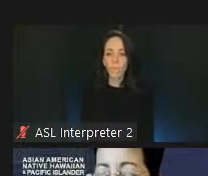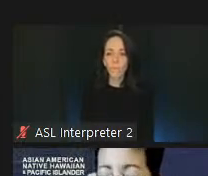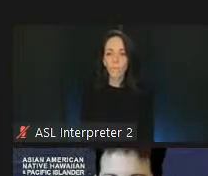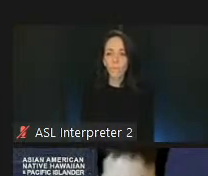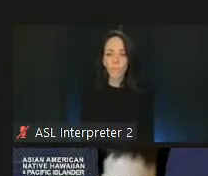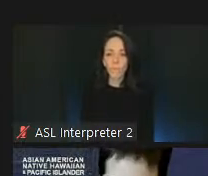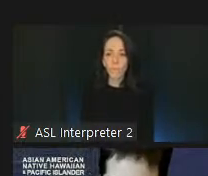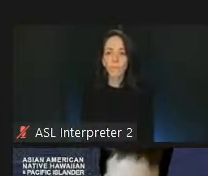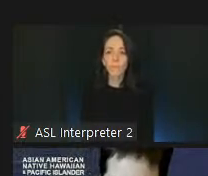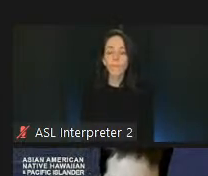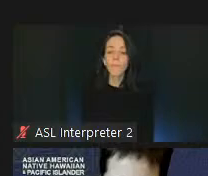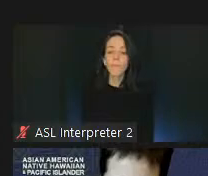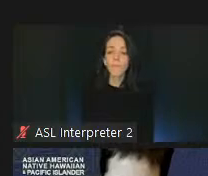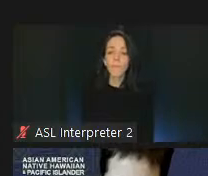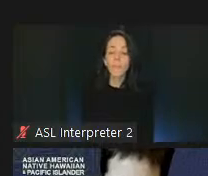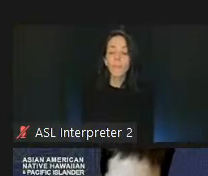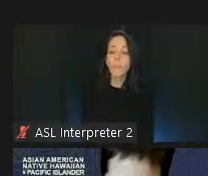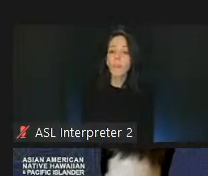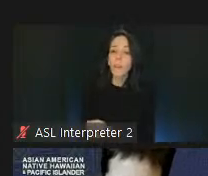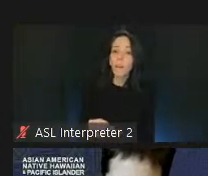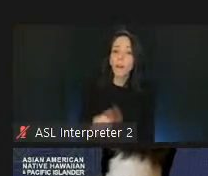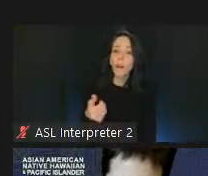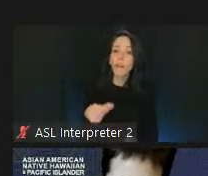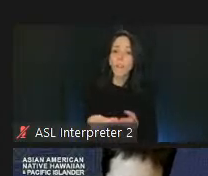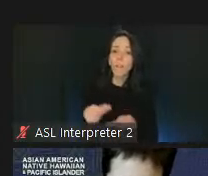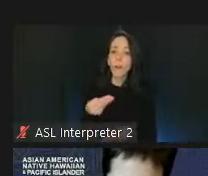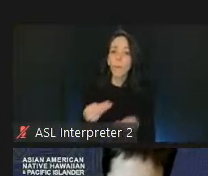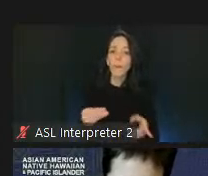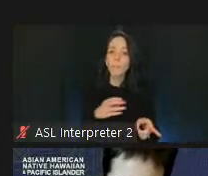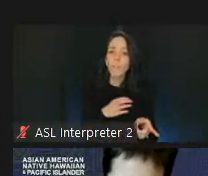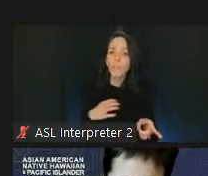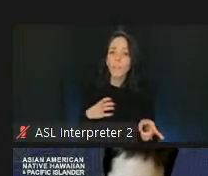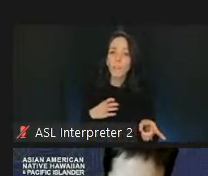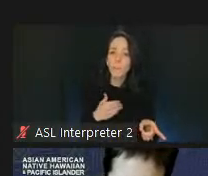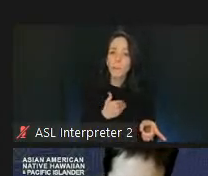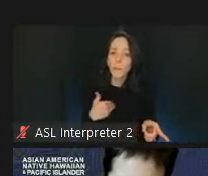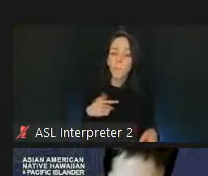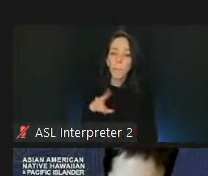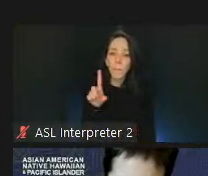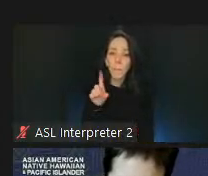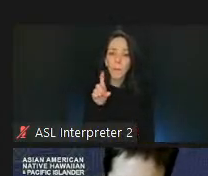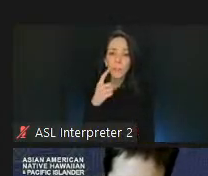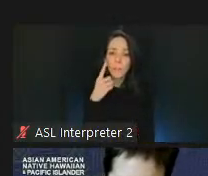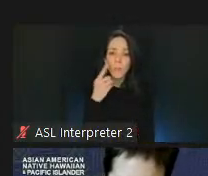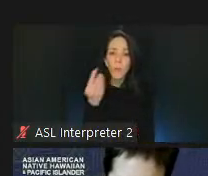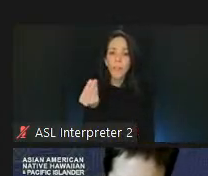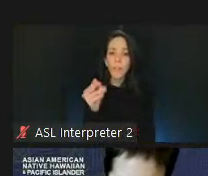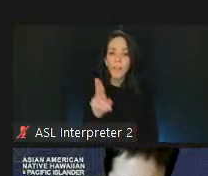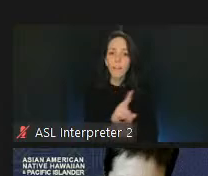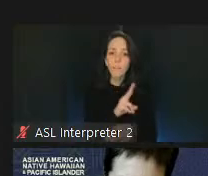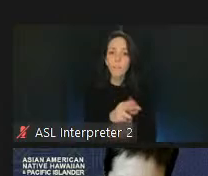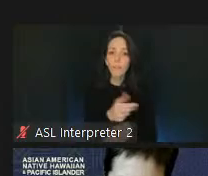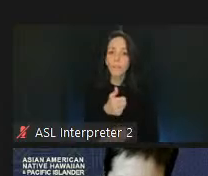Do any other budget committee members have any questions on the land use and transportation section?